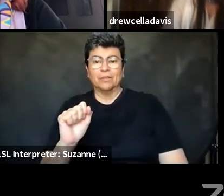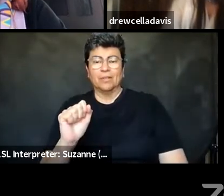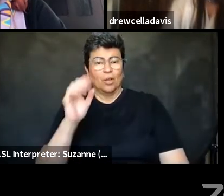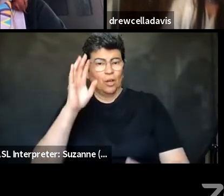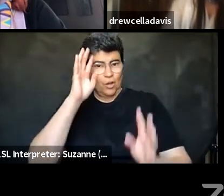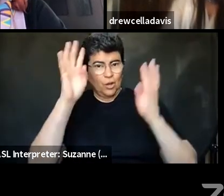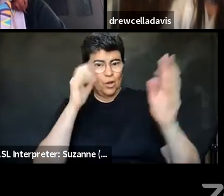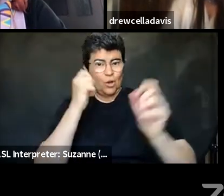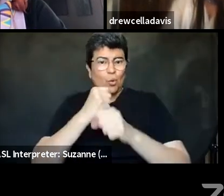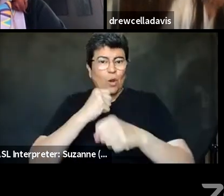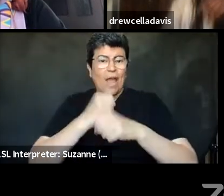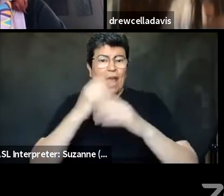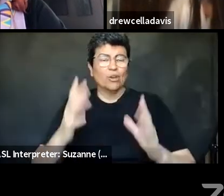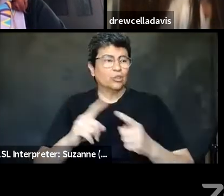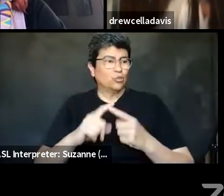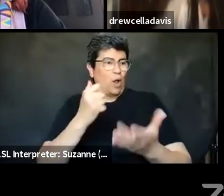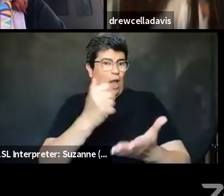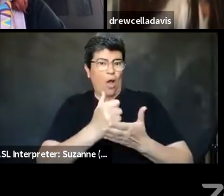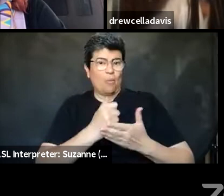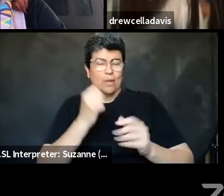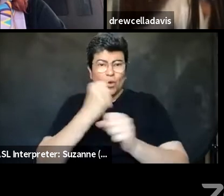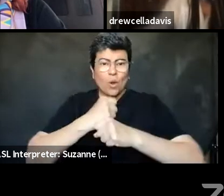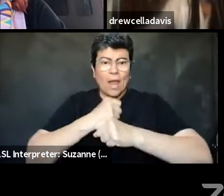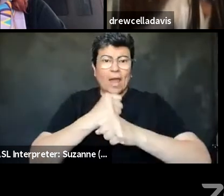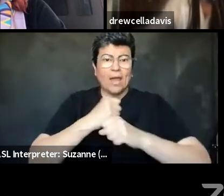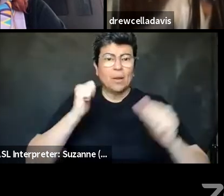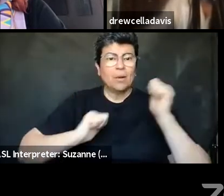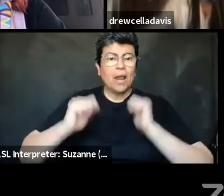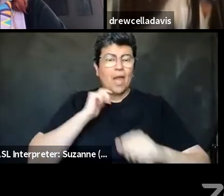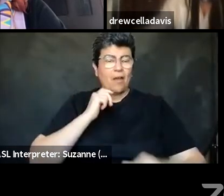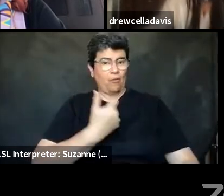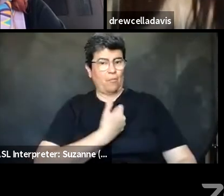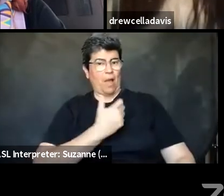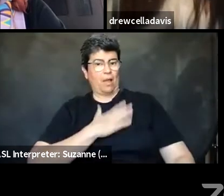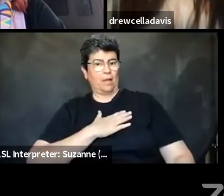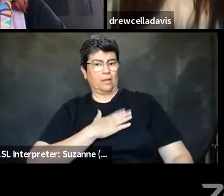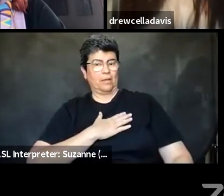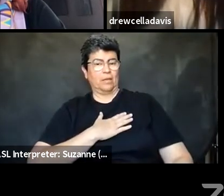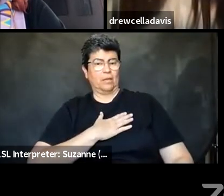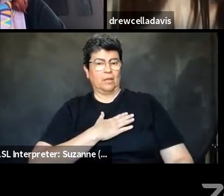creators to help me create a play of my own.